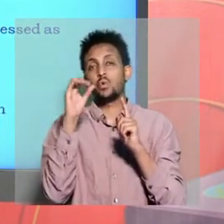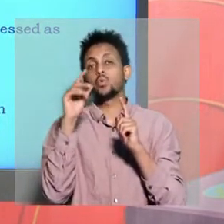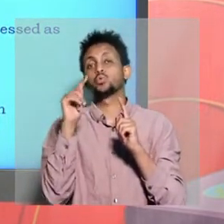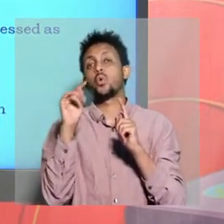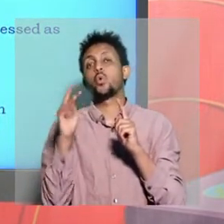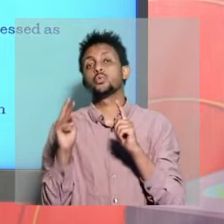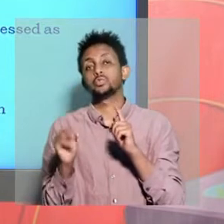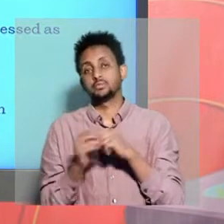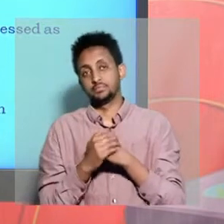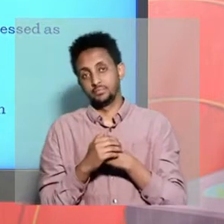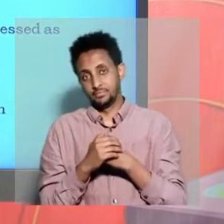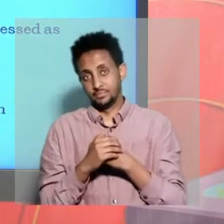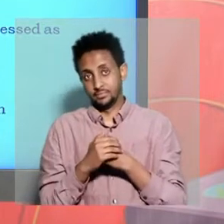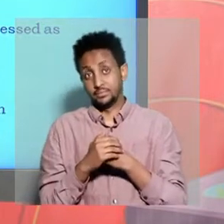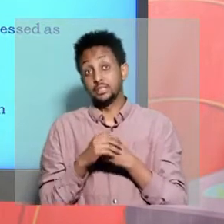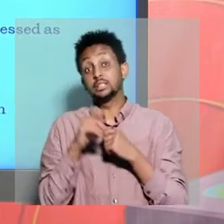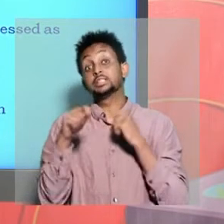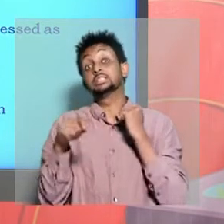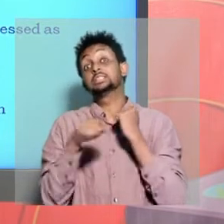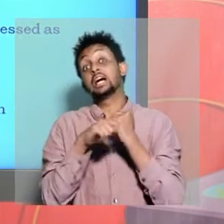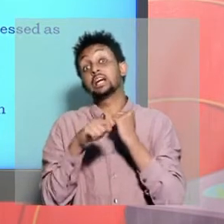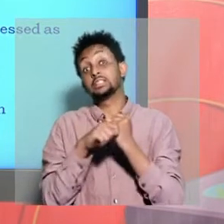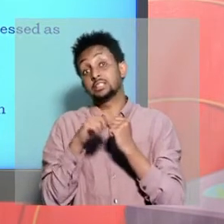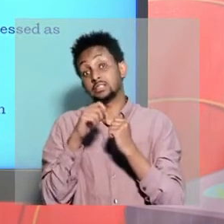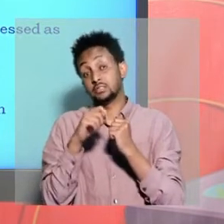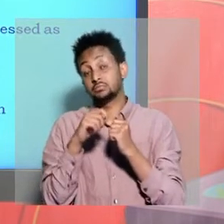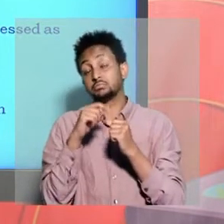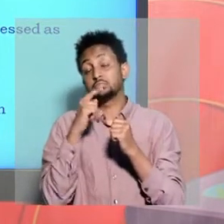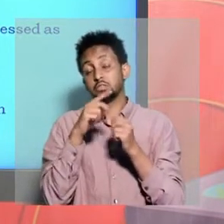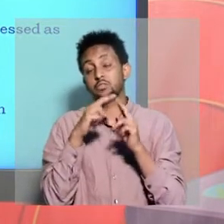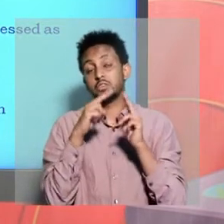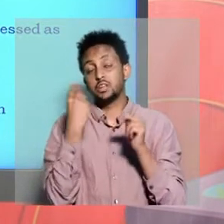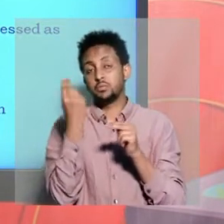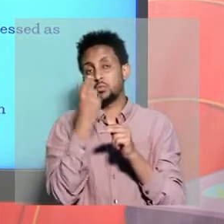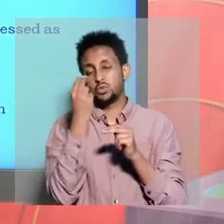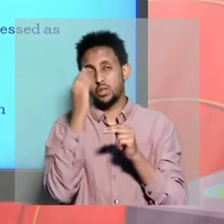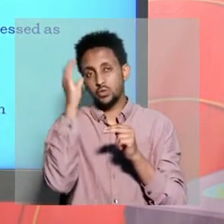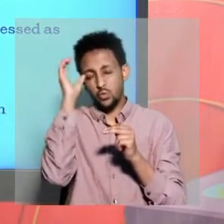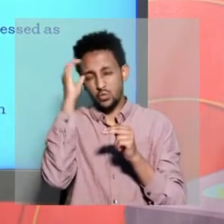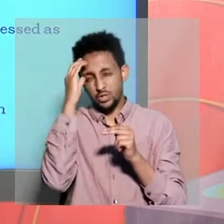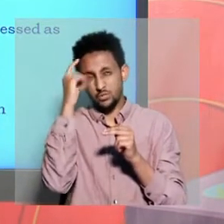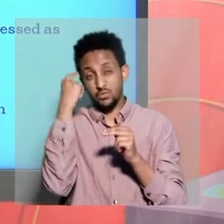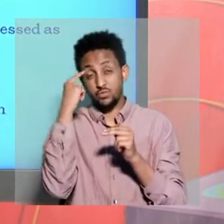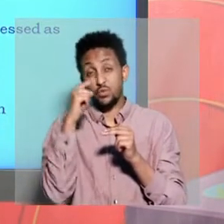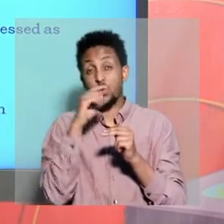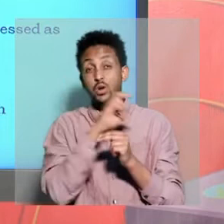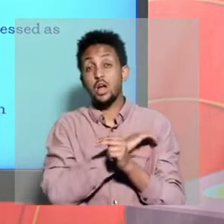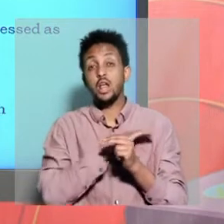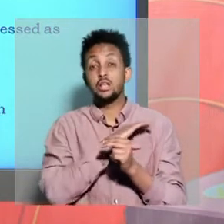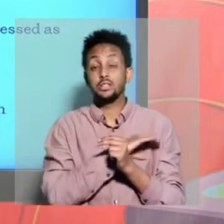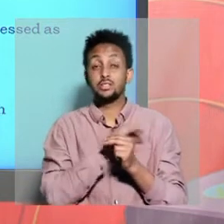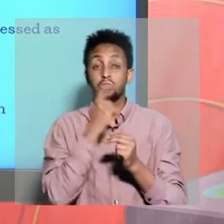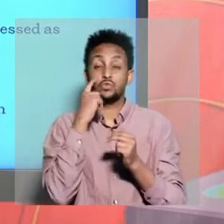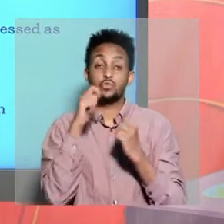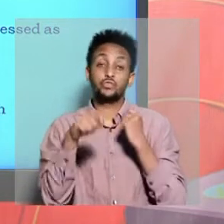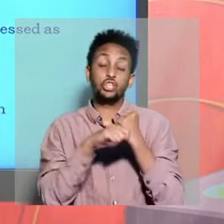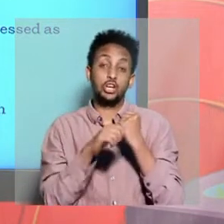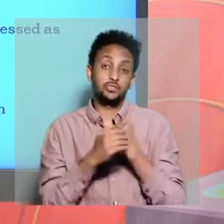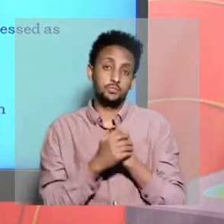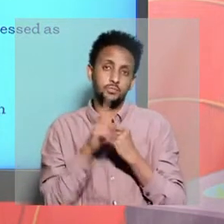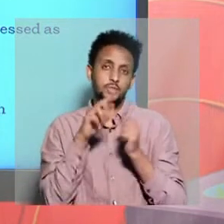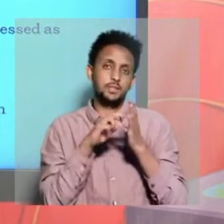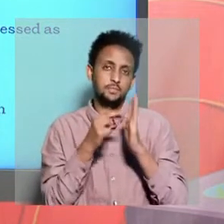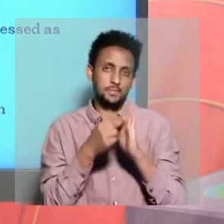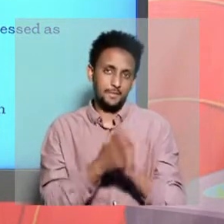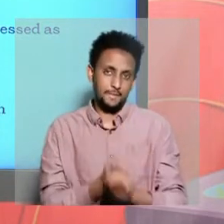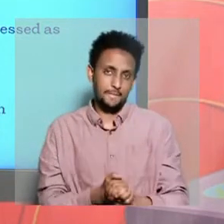protons. And charges are quantized. This is a very important concept or characteristics of charges, meaning